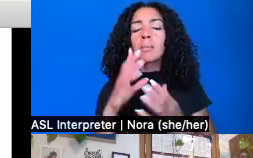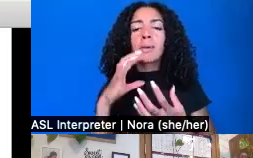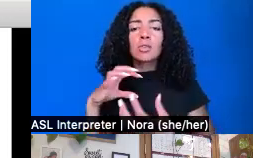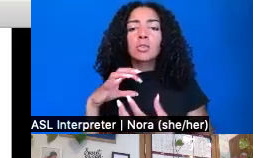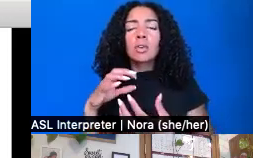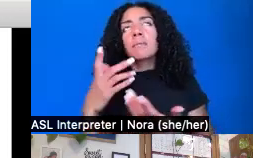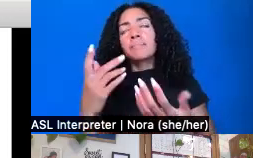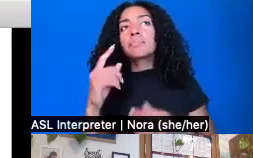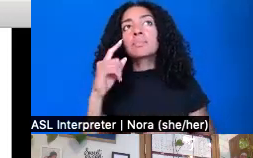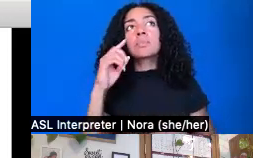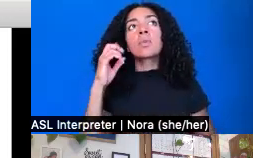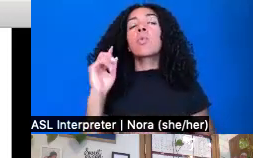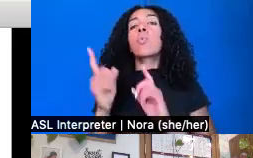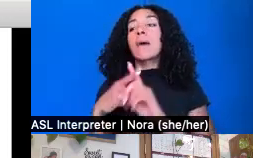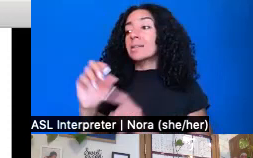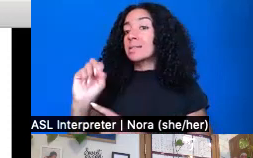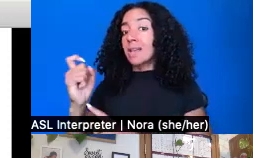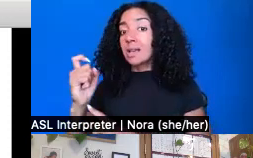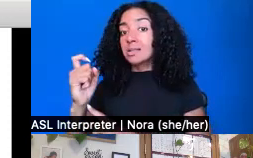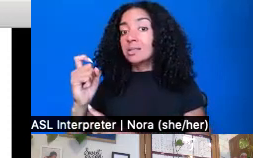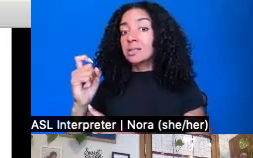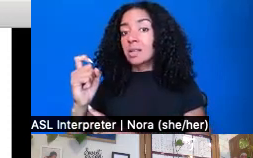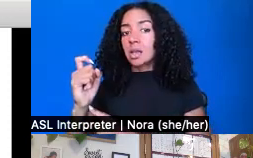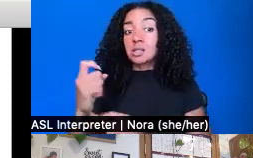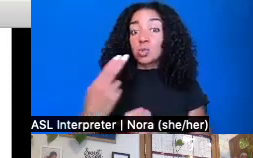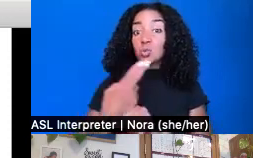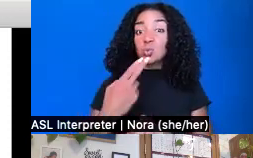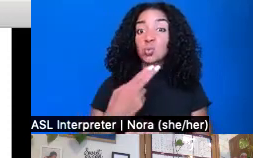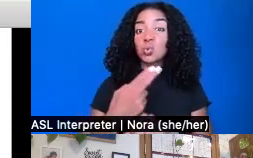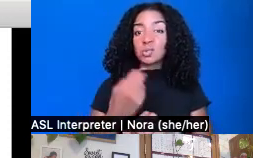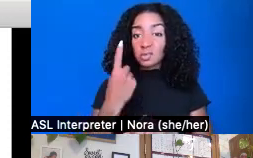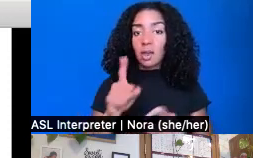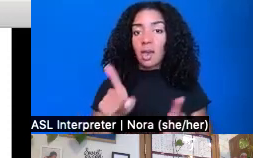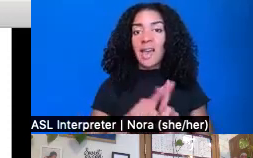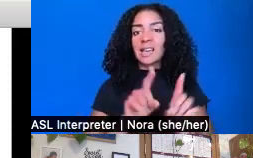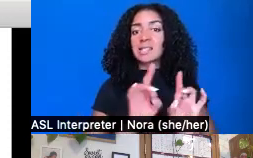is being used as violence, it can be confused. If our bodies have such high,